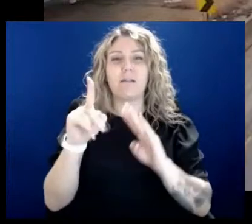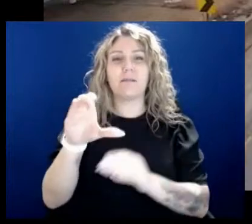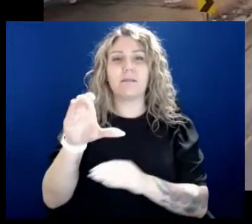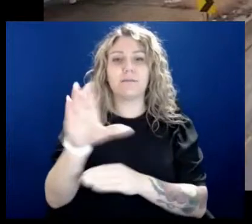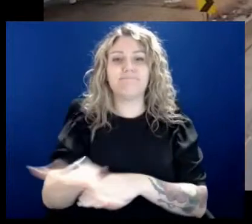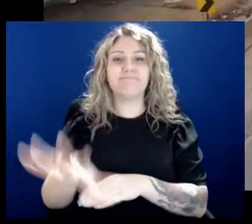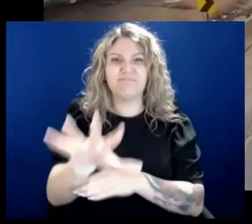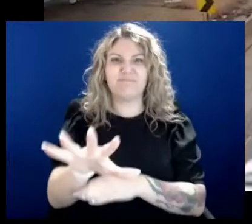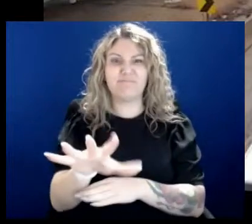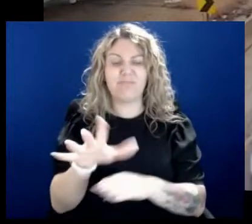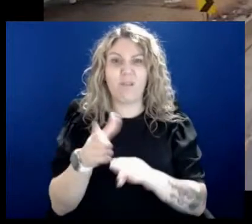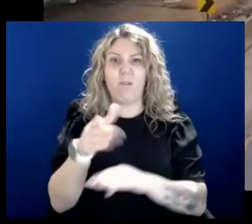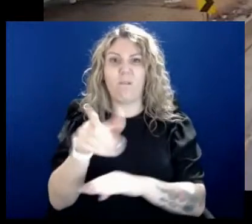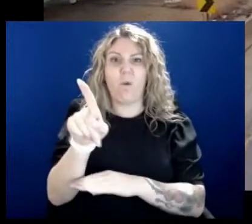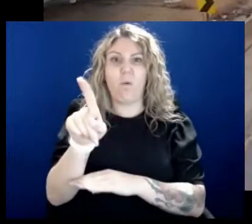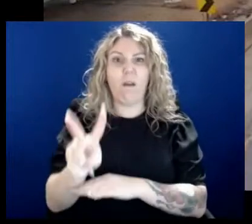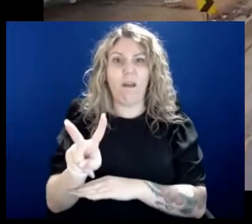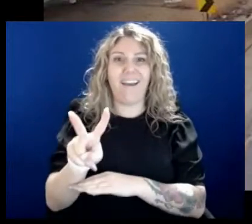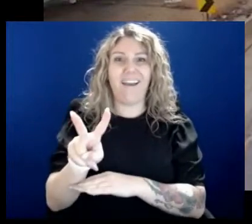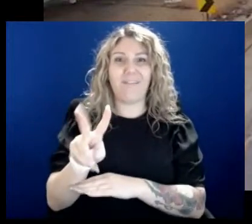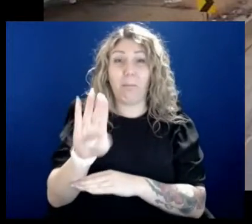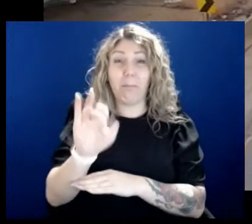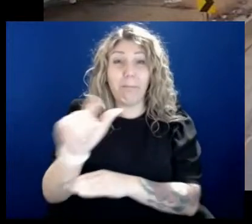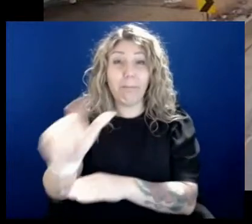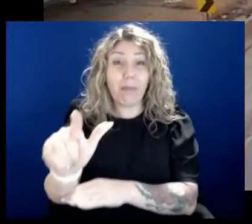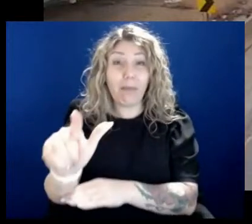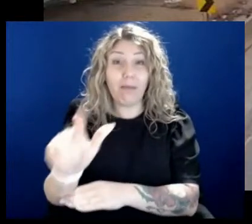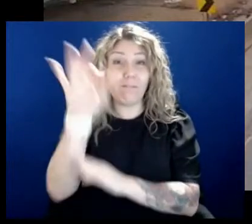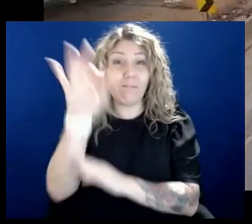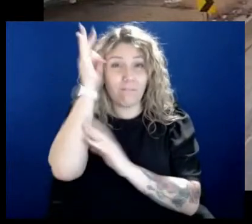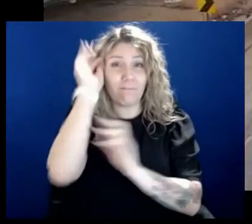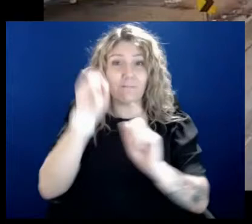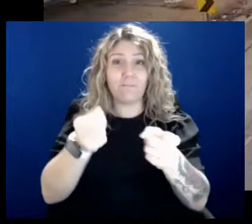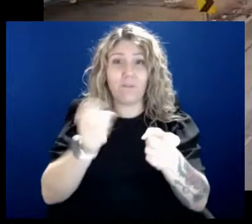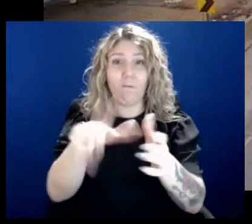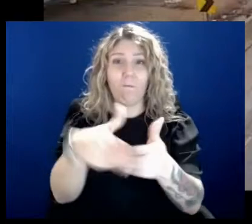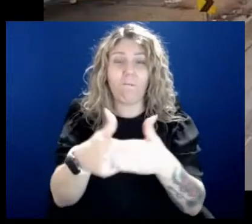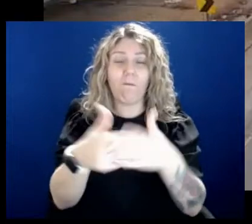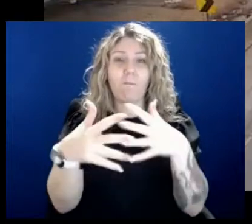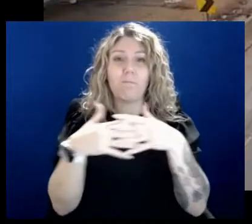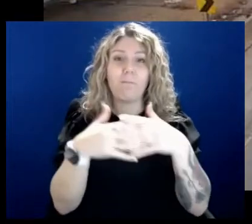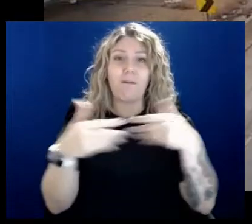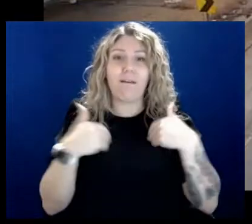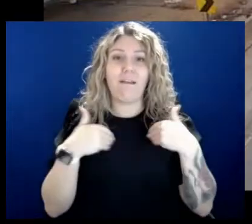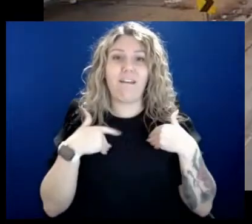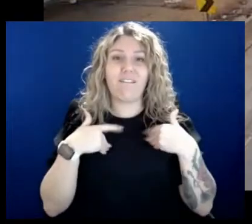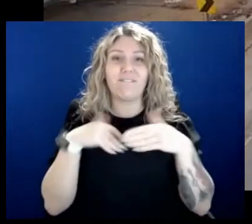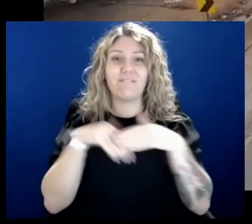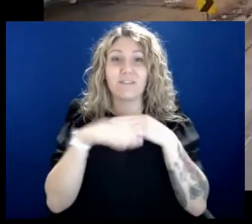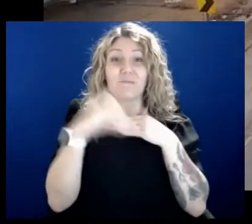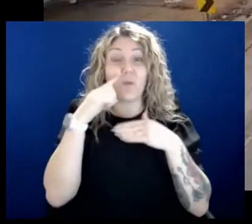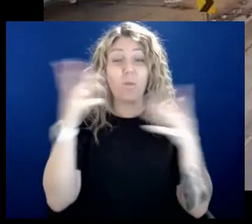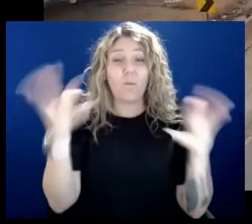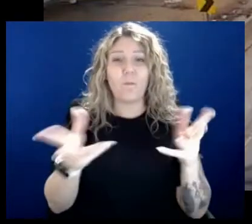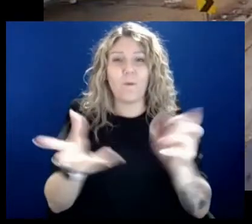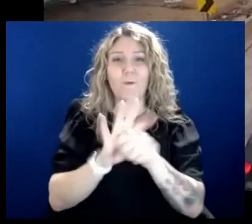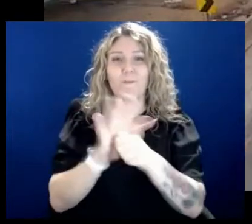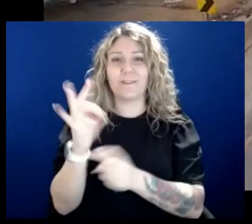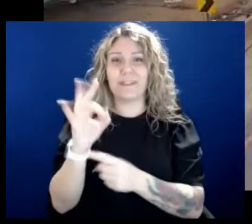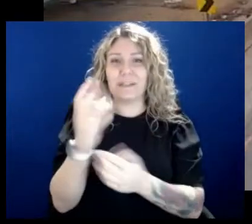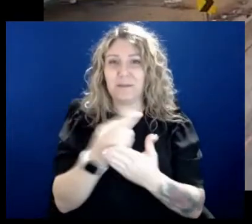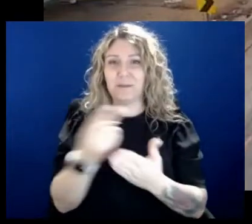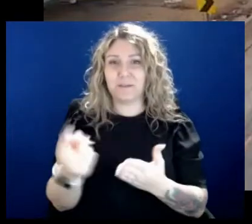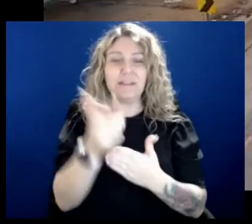million federal grant to ensure all Americans have access to COVID-19 resources. We'll hear what is unique about